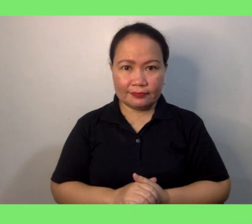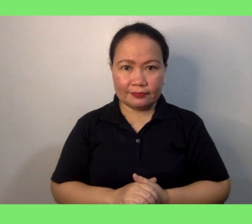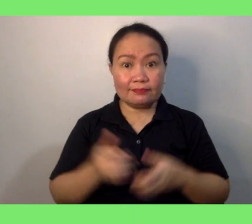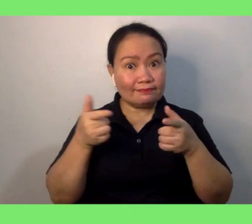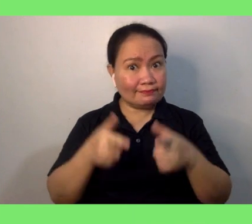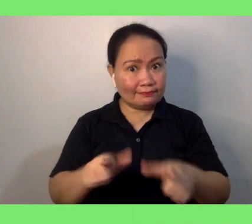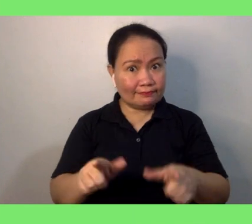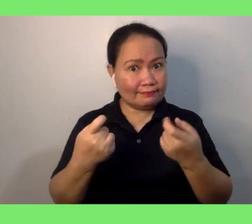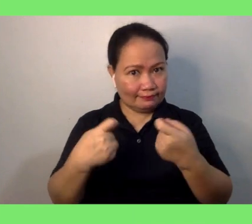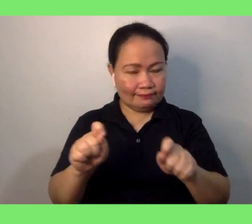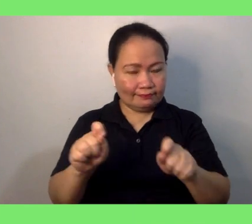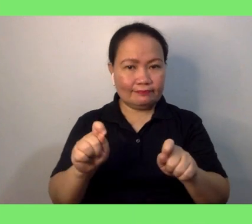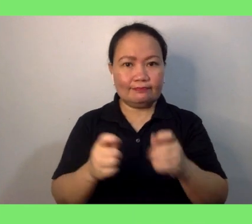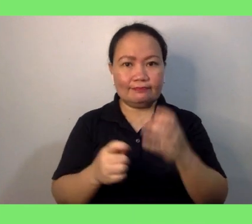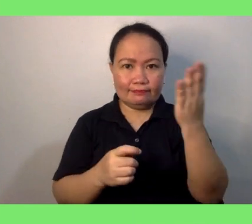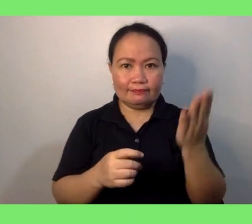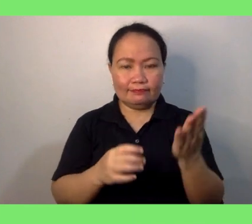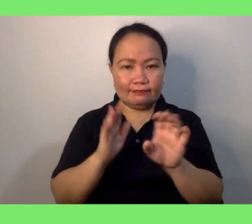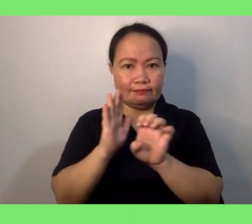let's have an example.